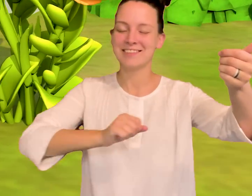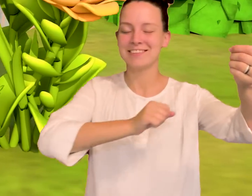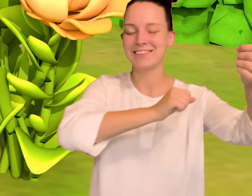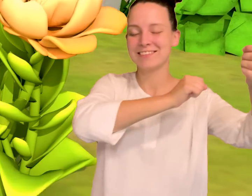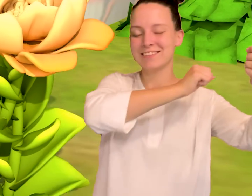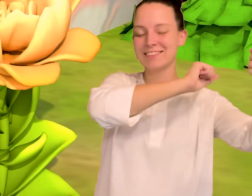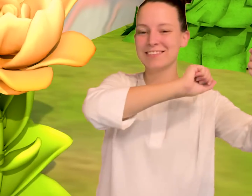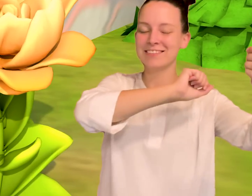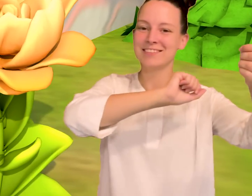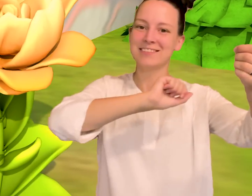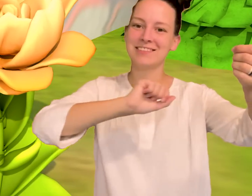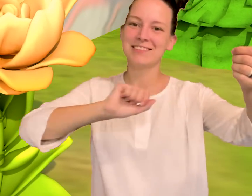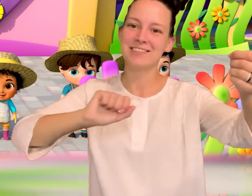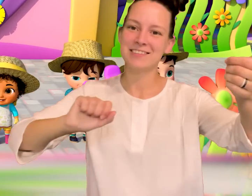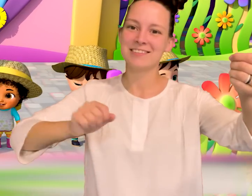green